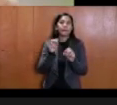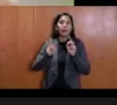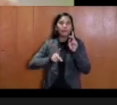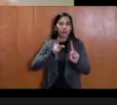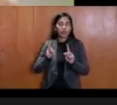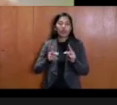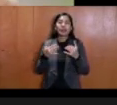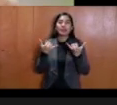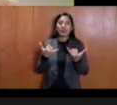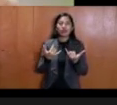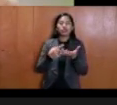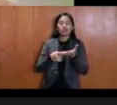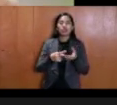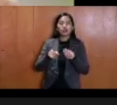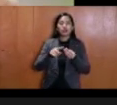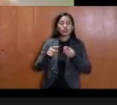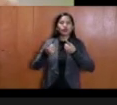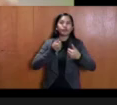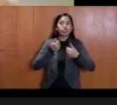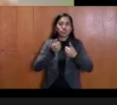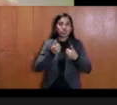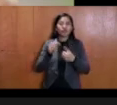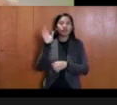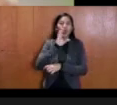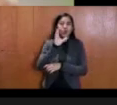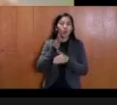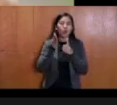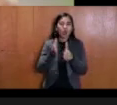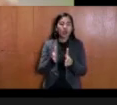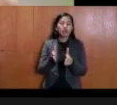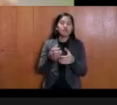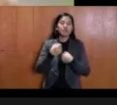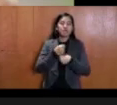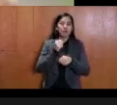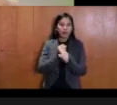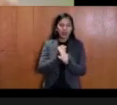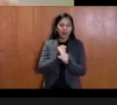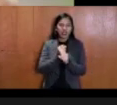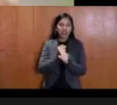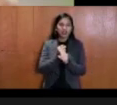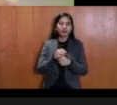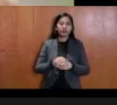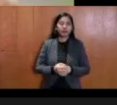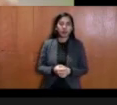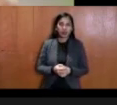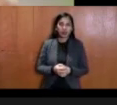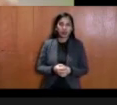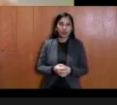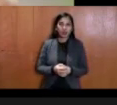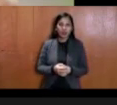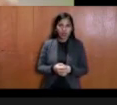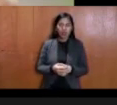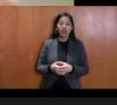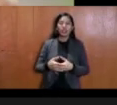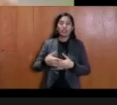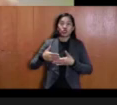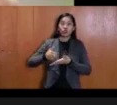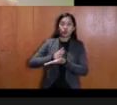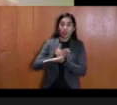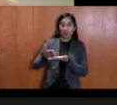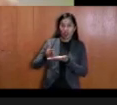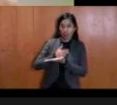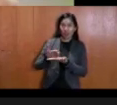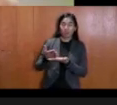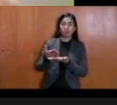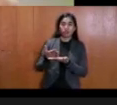really finding ways to enable our enterprises to get a bigger share of the pie out there. But I'm